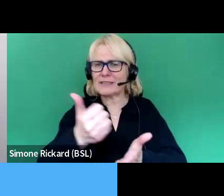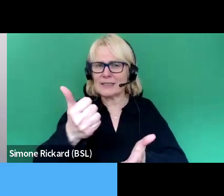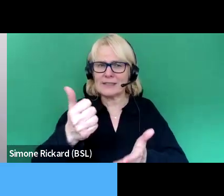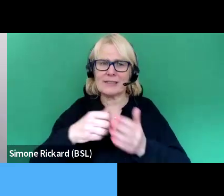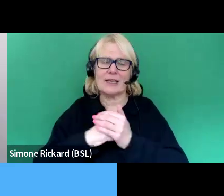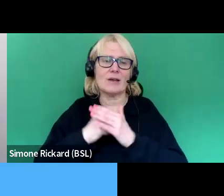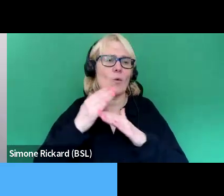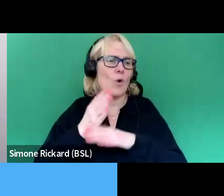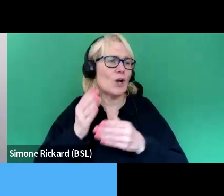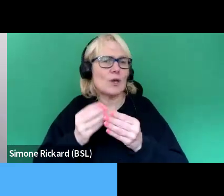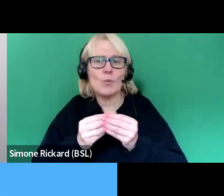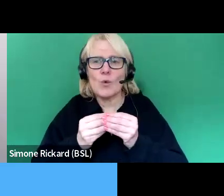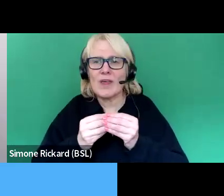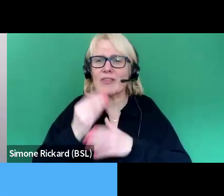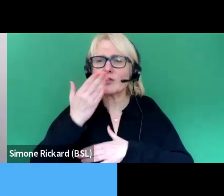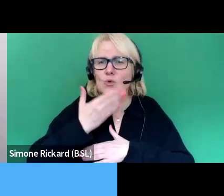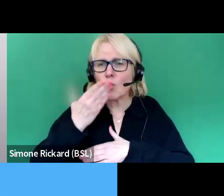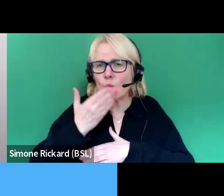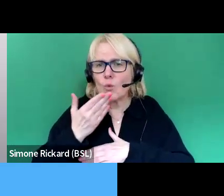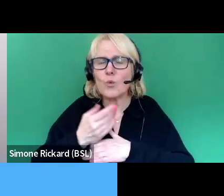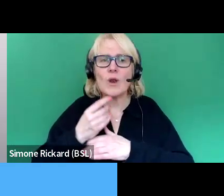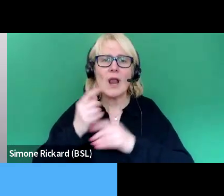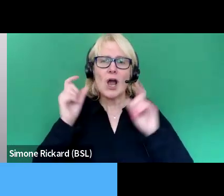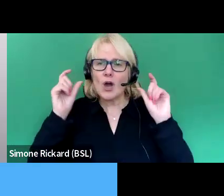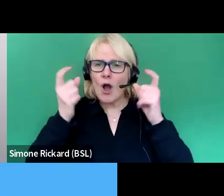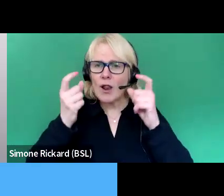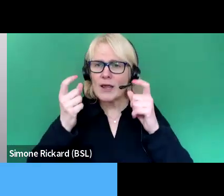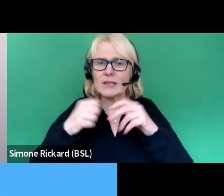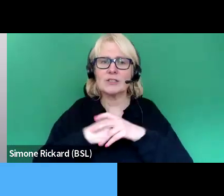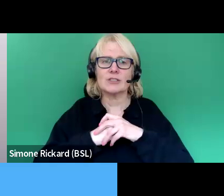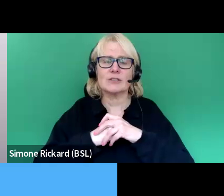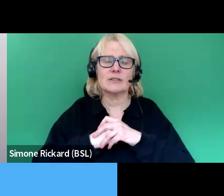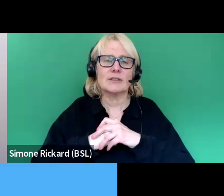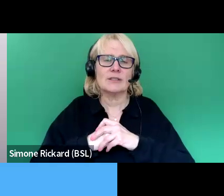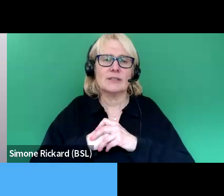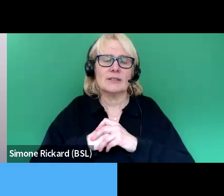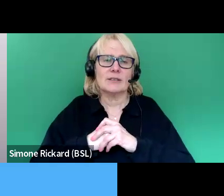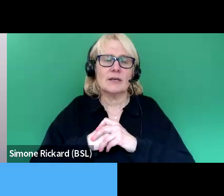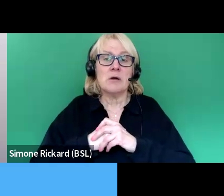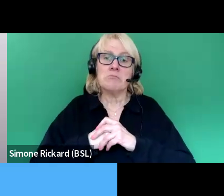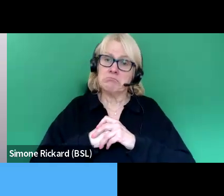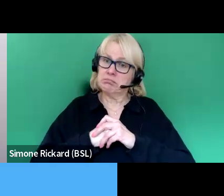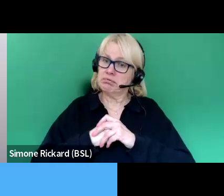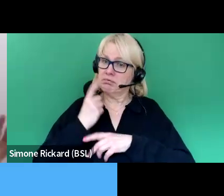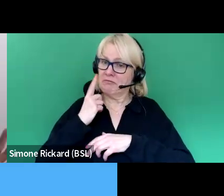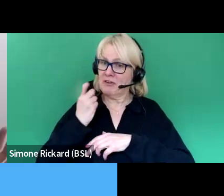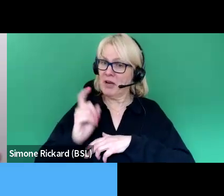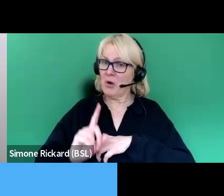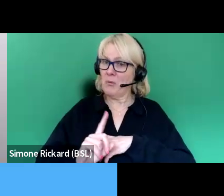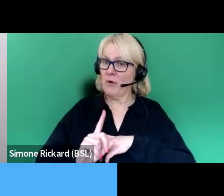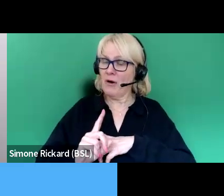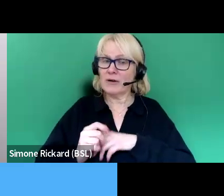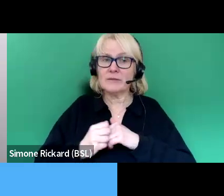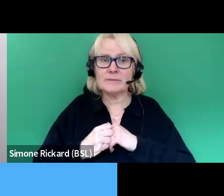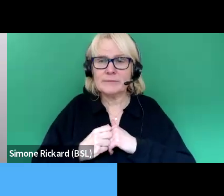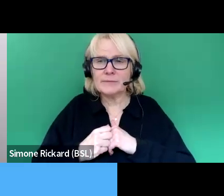working with schools and colleges. And what we actually found was, having taken apart